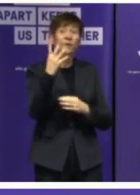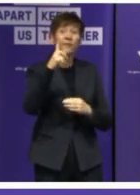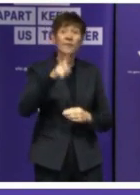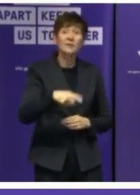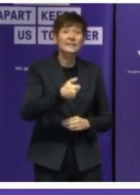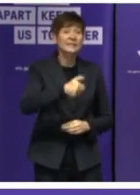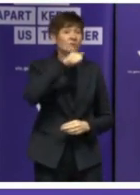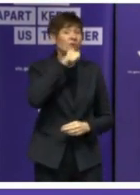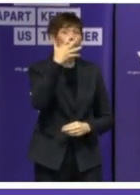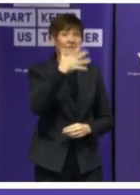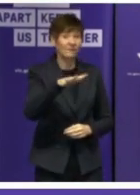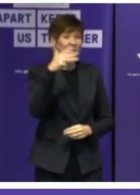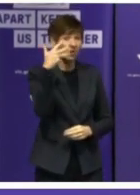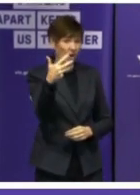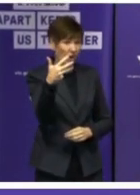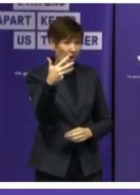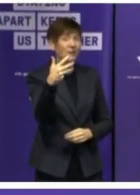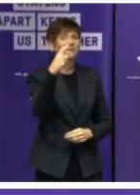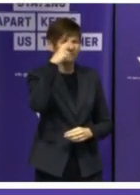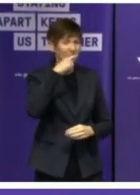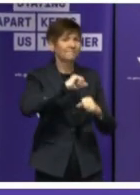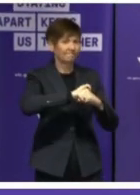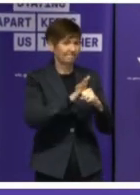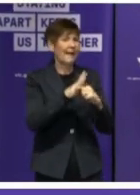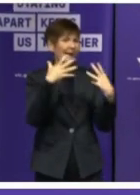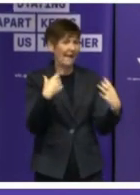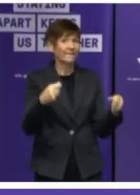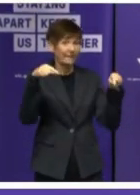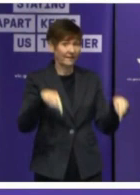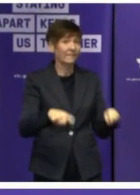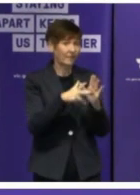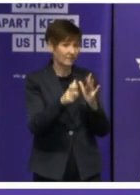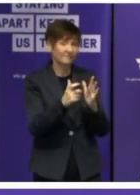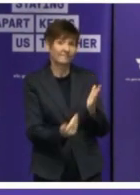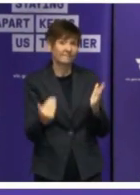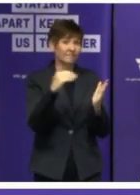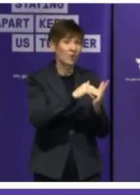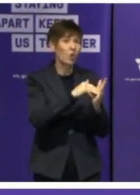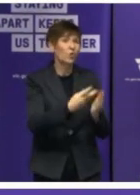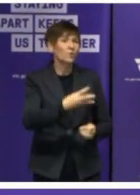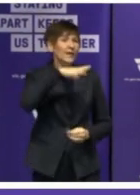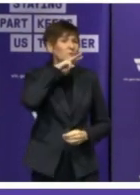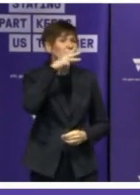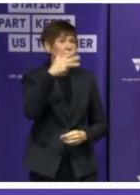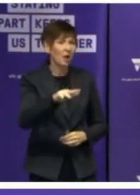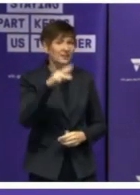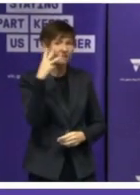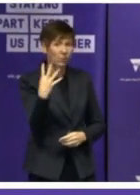14,659 confirmed aggregate cases of coronavirus in Victoria. That's 394 more than our last